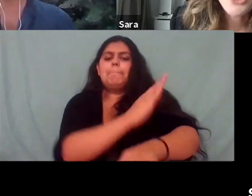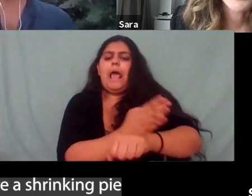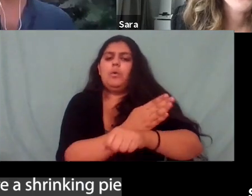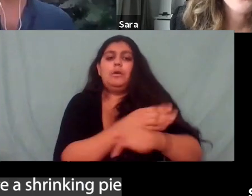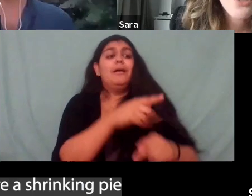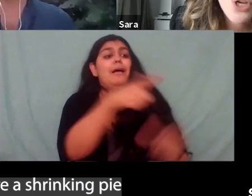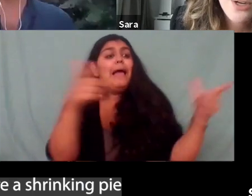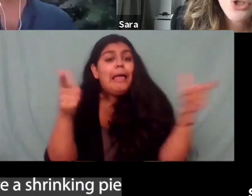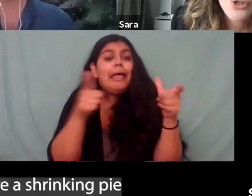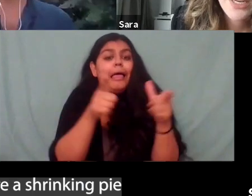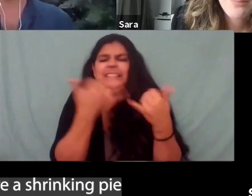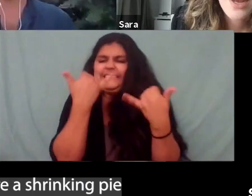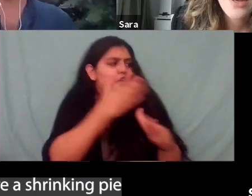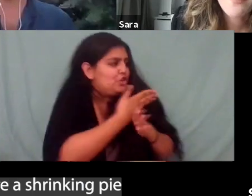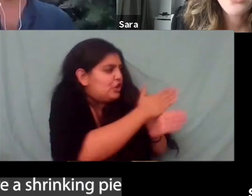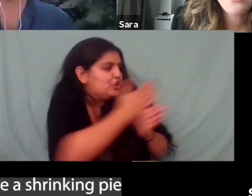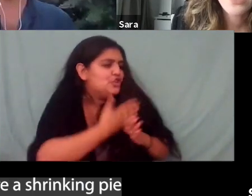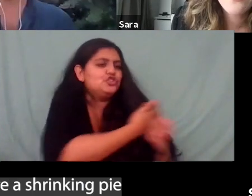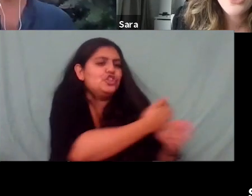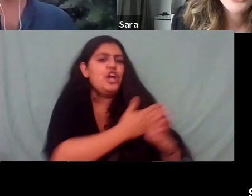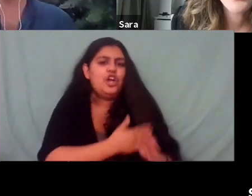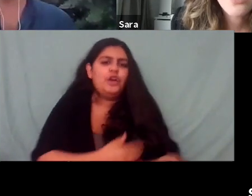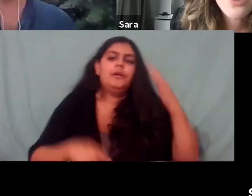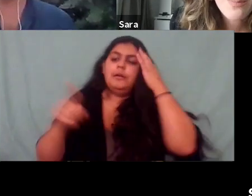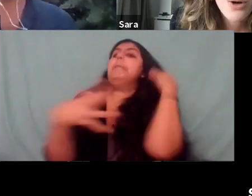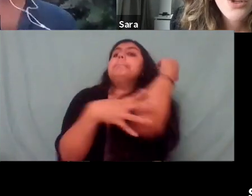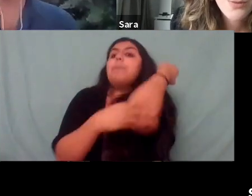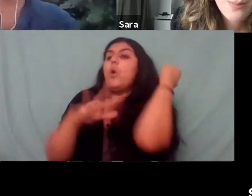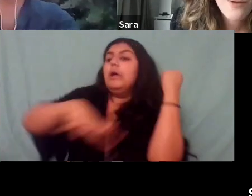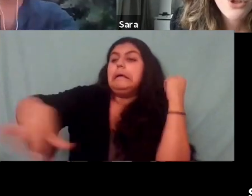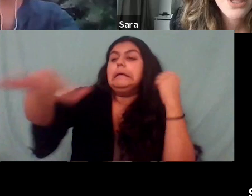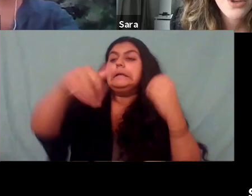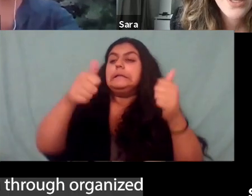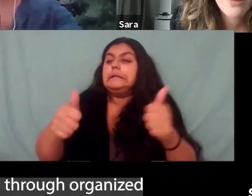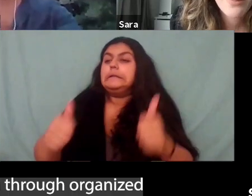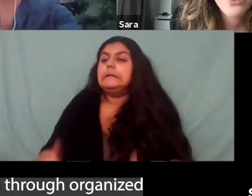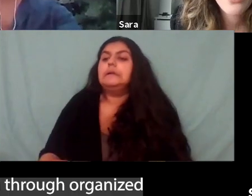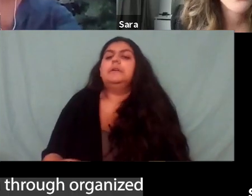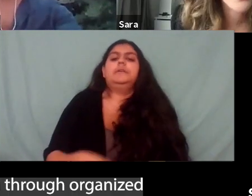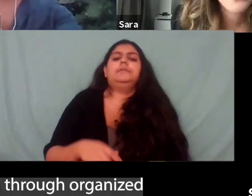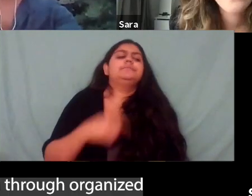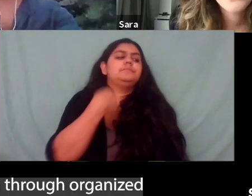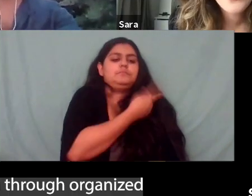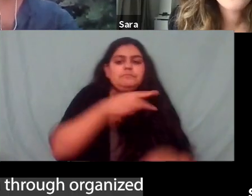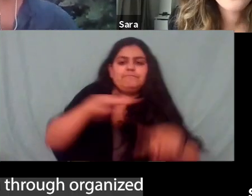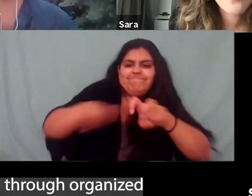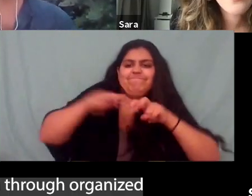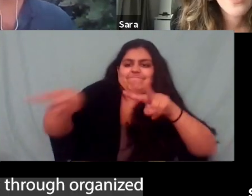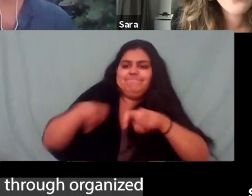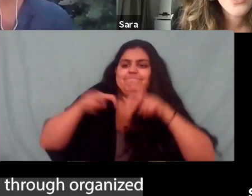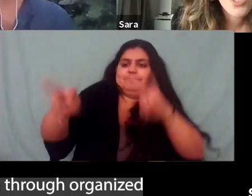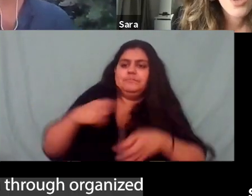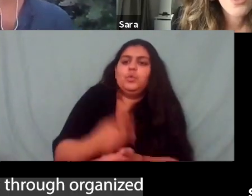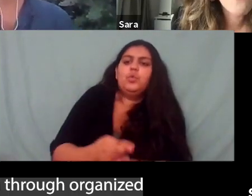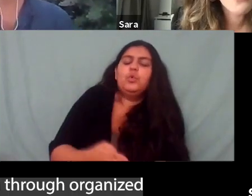power, continue to share a shrinking pie amongst themselves, continue to impoverish the country and the population through organized and systemic